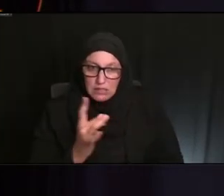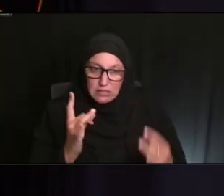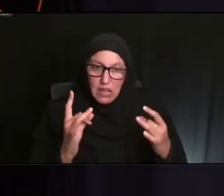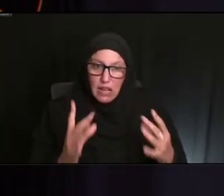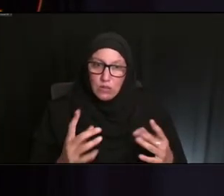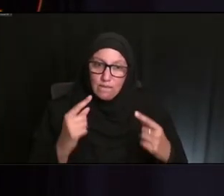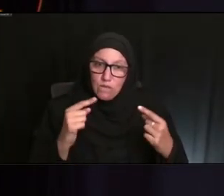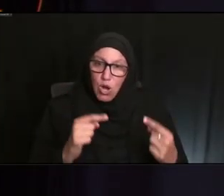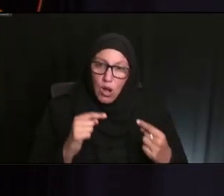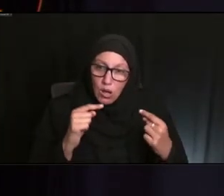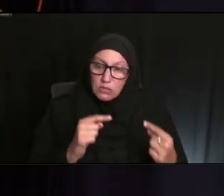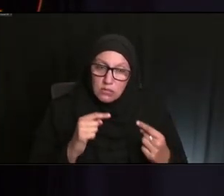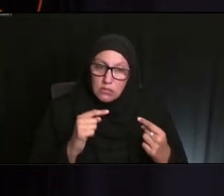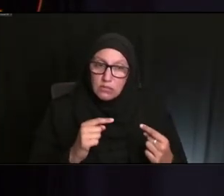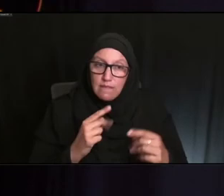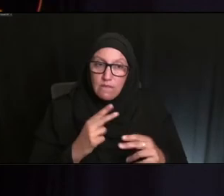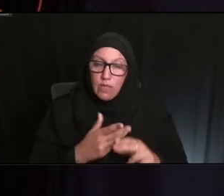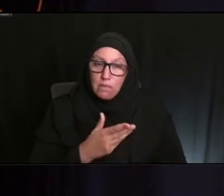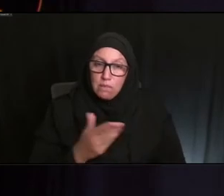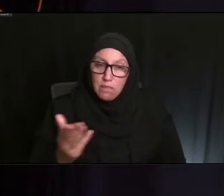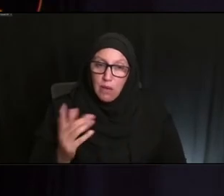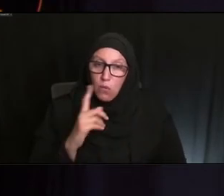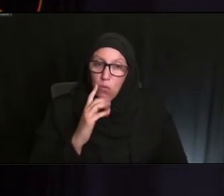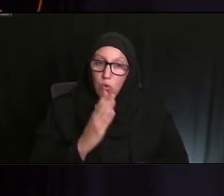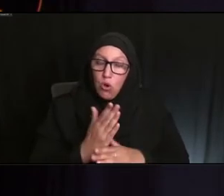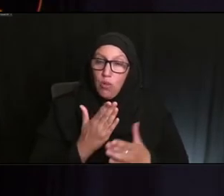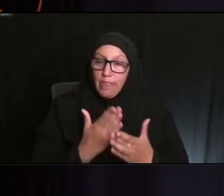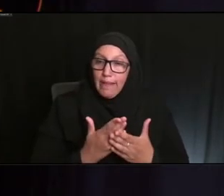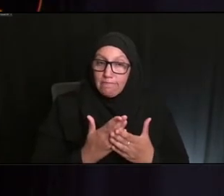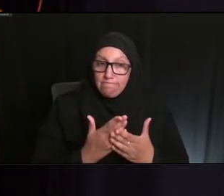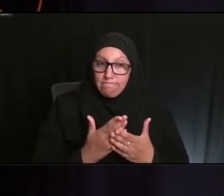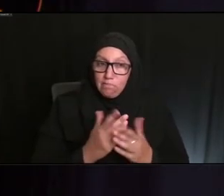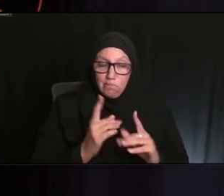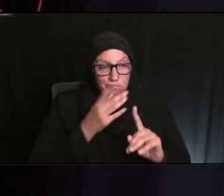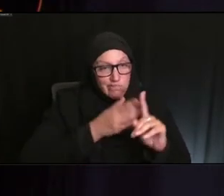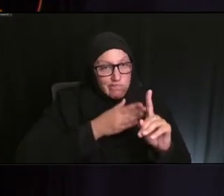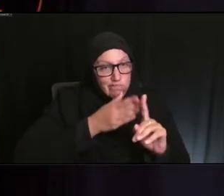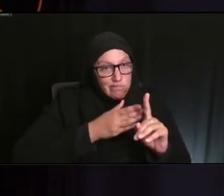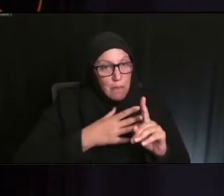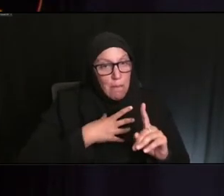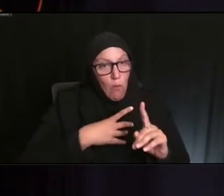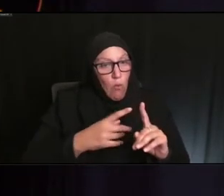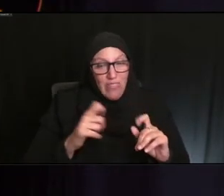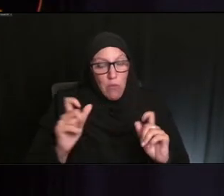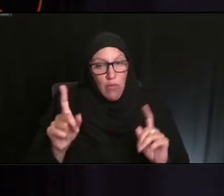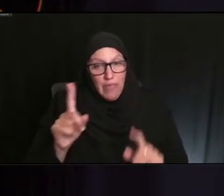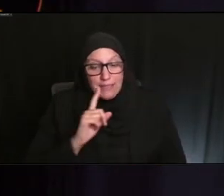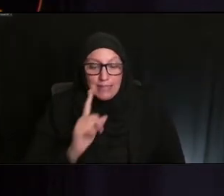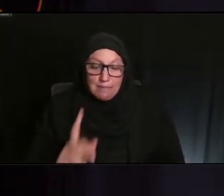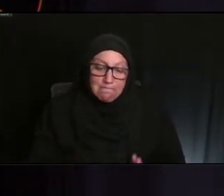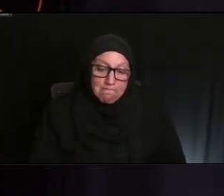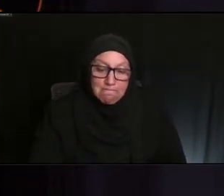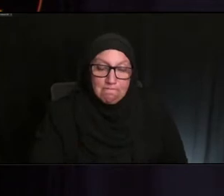they'll work upon this cause stronger than the other, than the claimant does anyway.